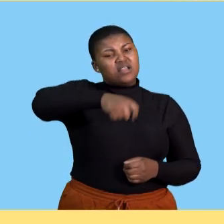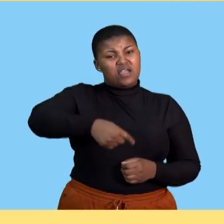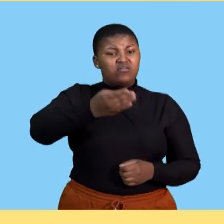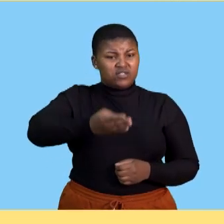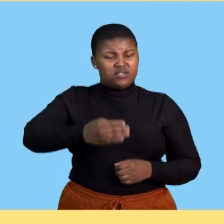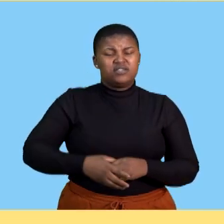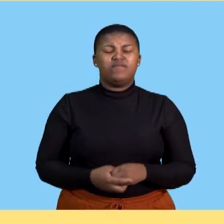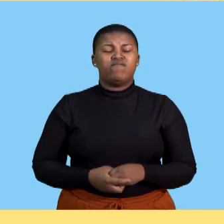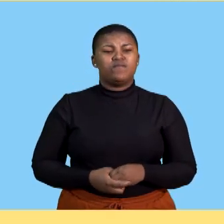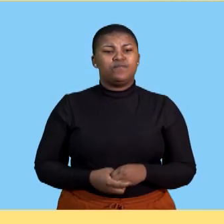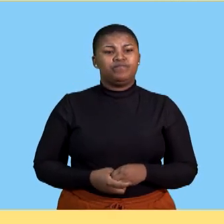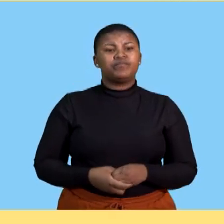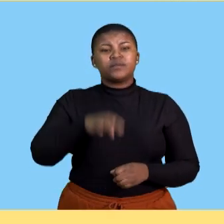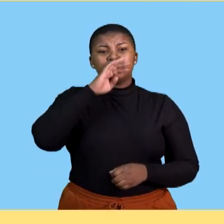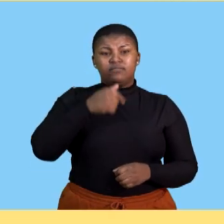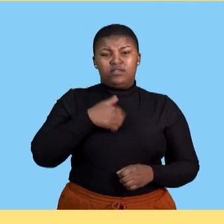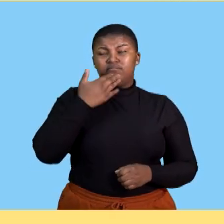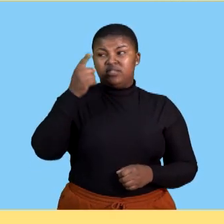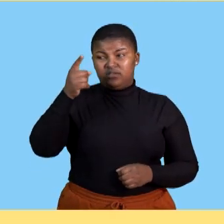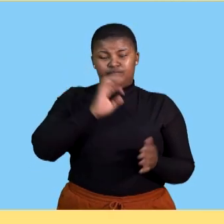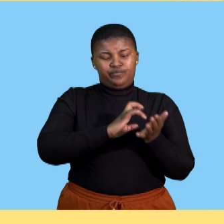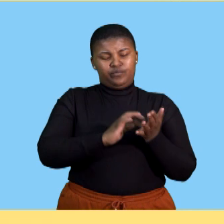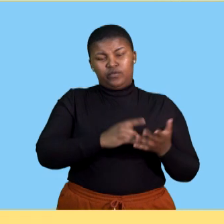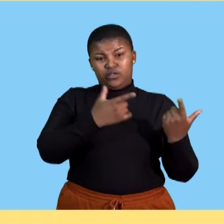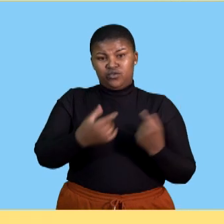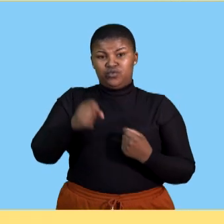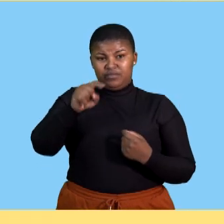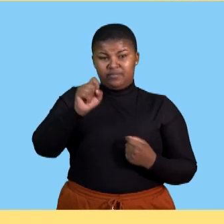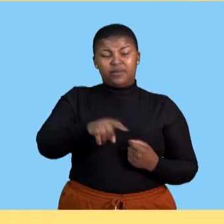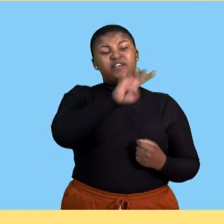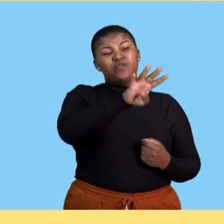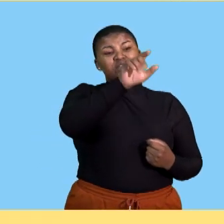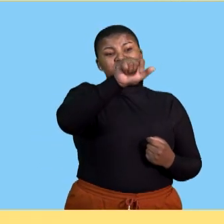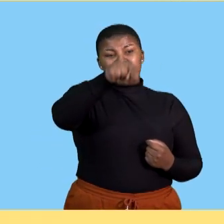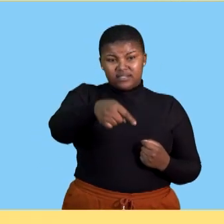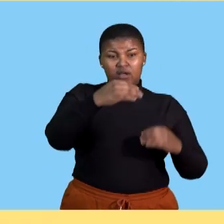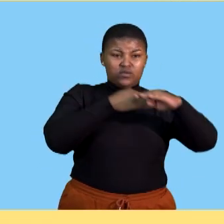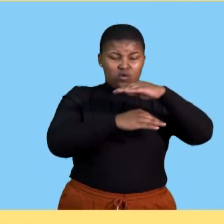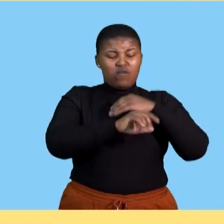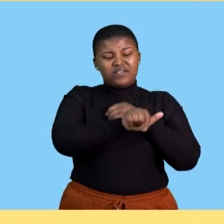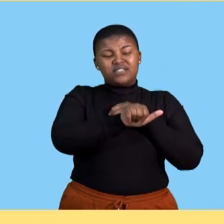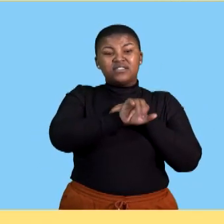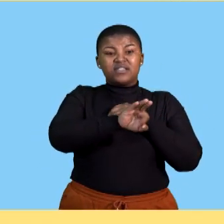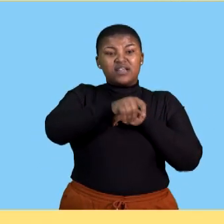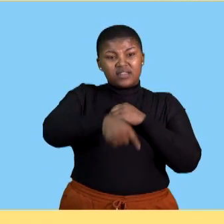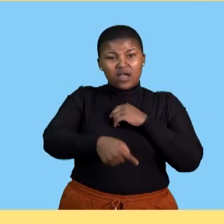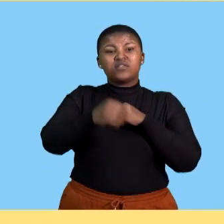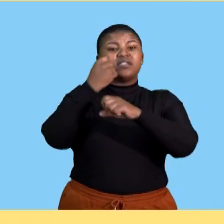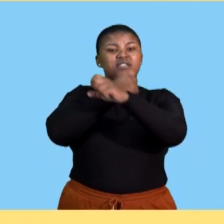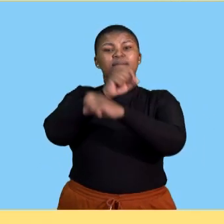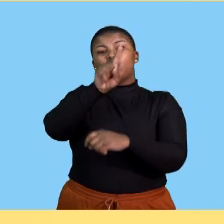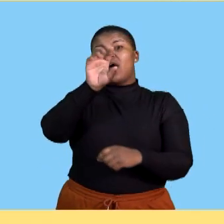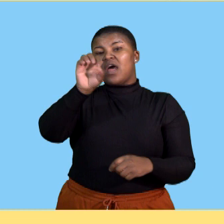there, 63. So I want you to punch these figures in your calculators. You say